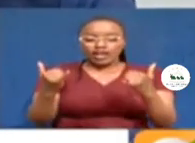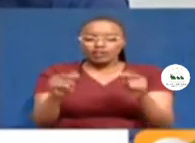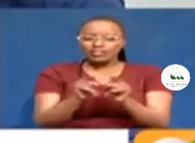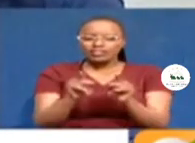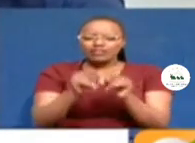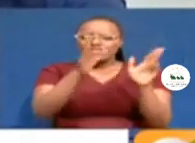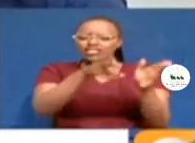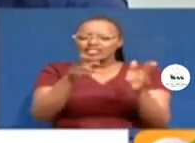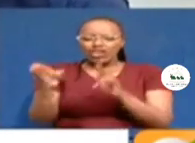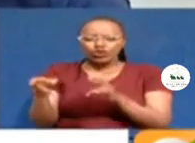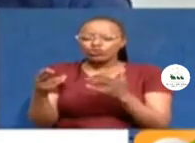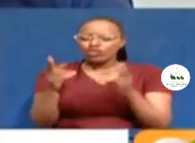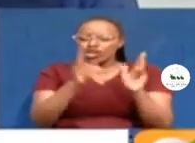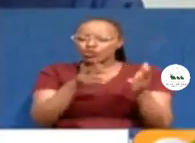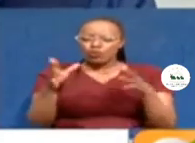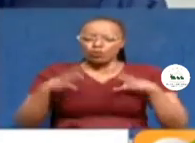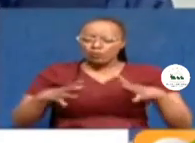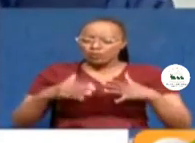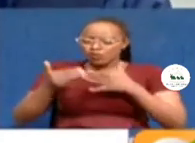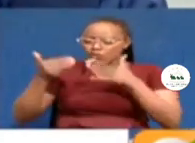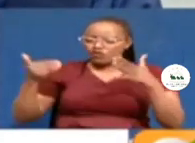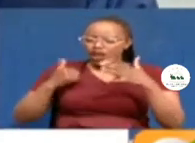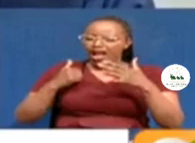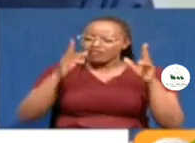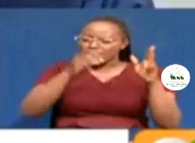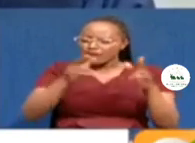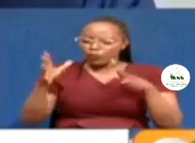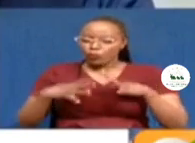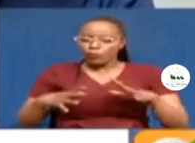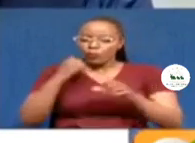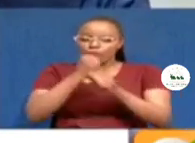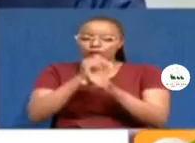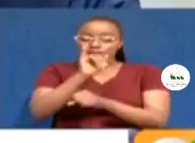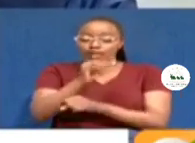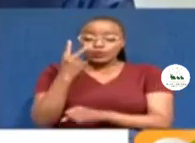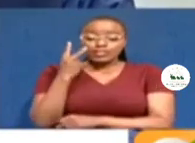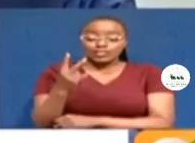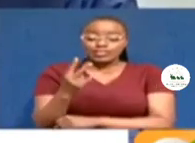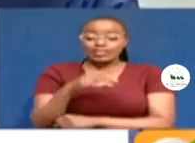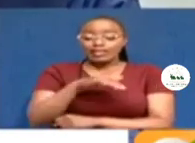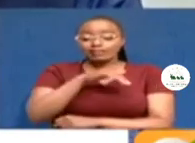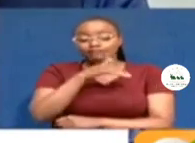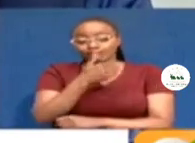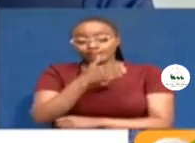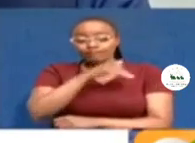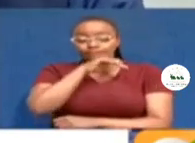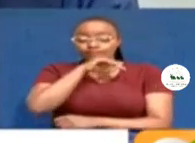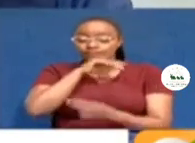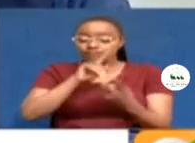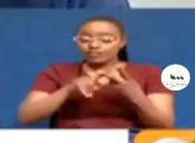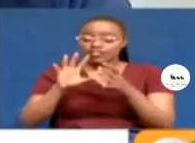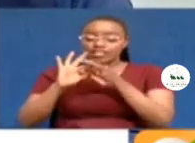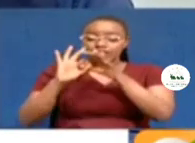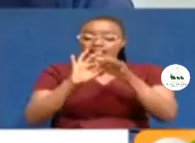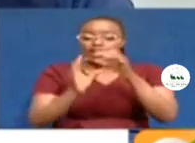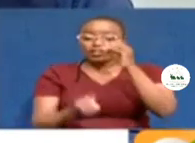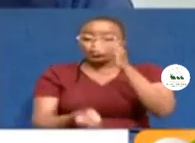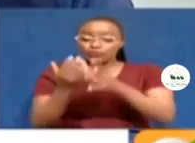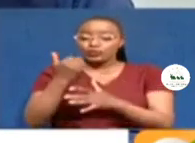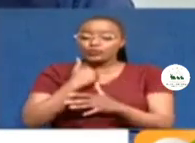it's the usual suspects. It's the usual suspects. Look at the lineup. Look at the coalitions being